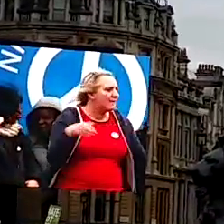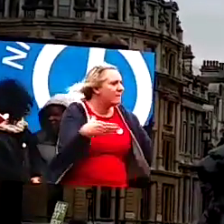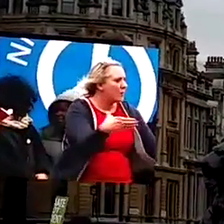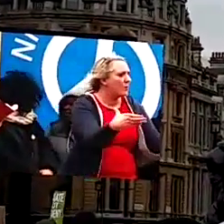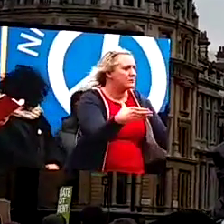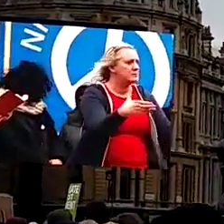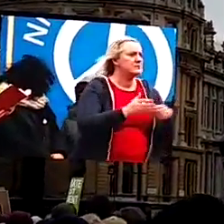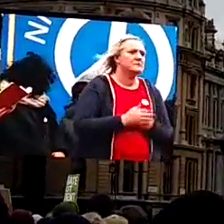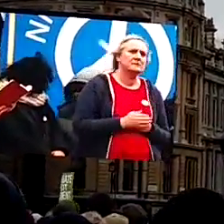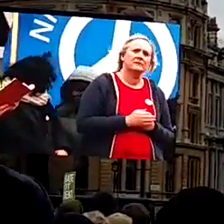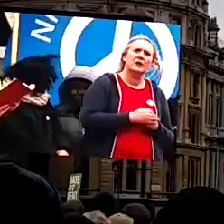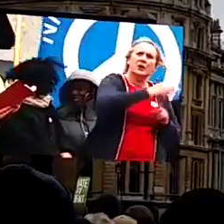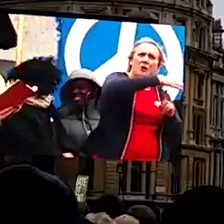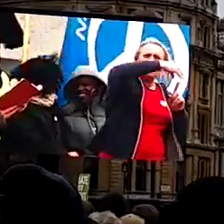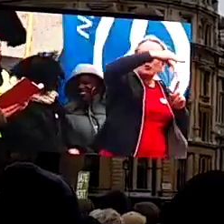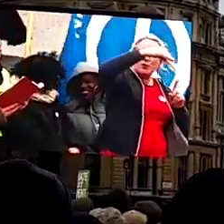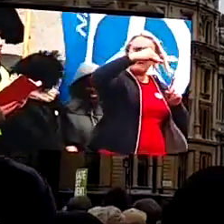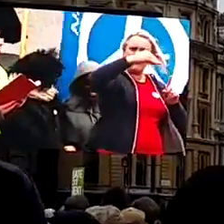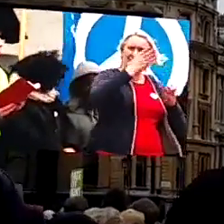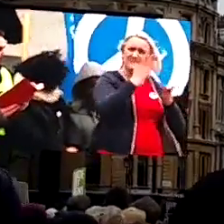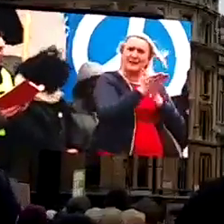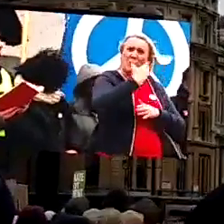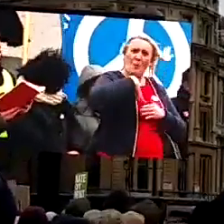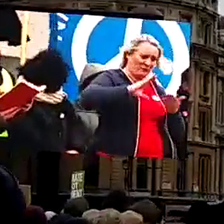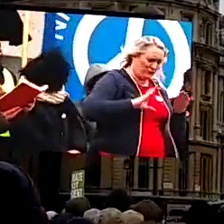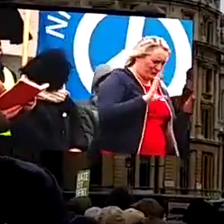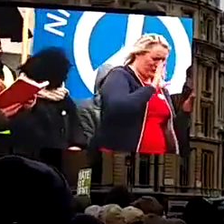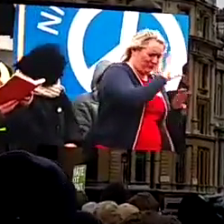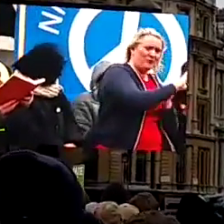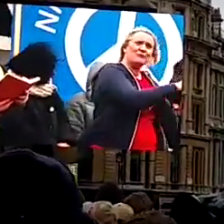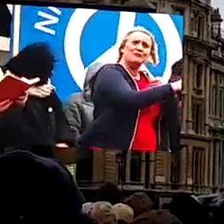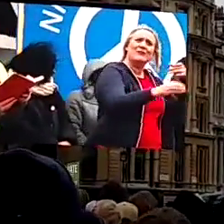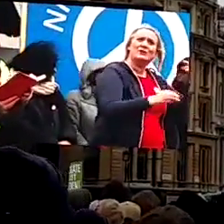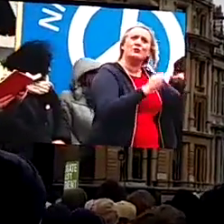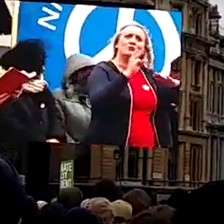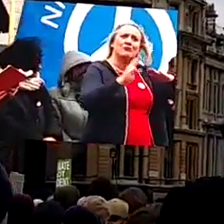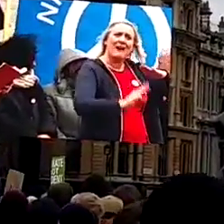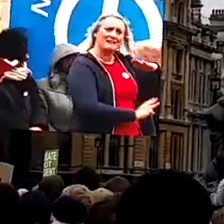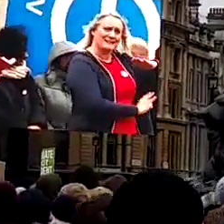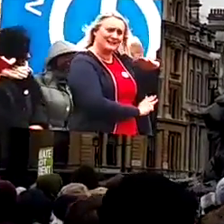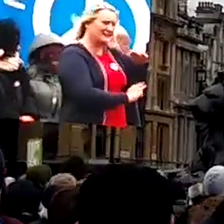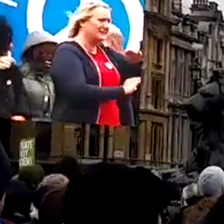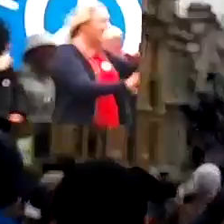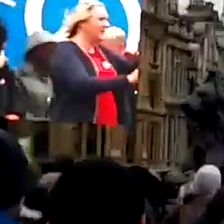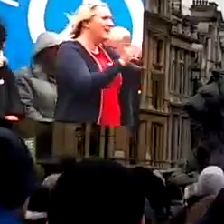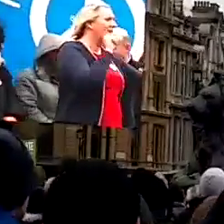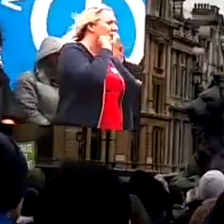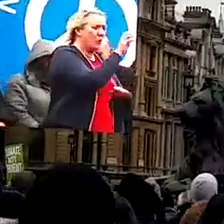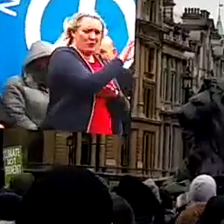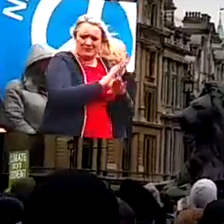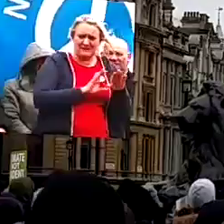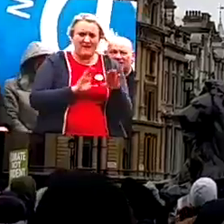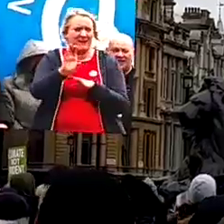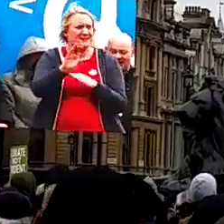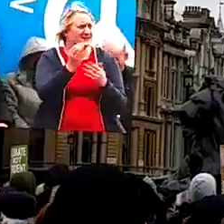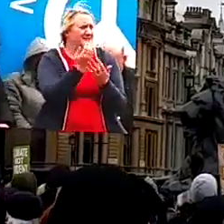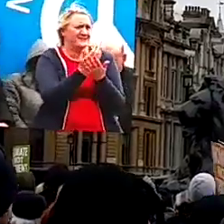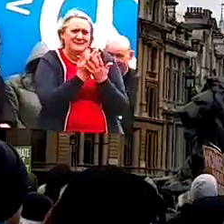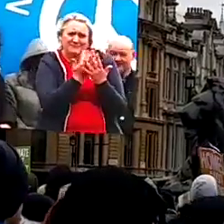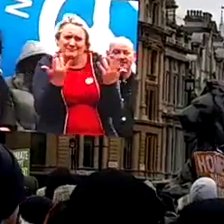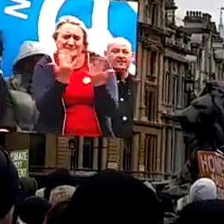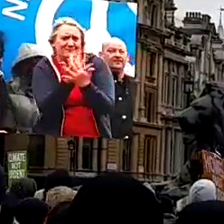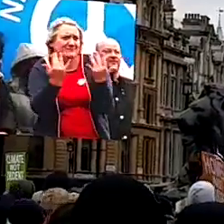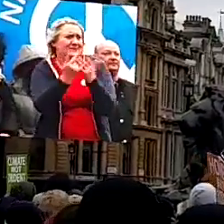renewing Trident, which could fund 2.5 million student nurses through their training. The bursary is not a cost,